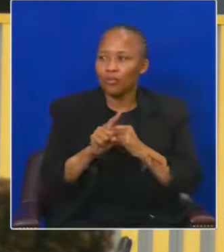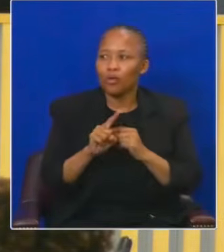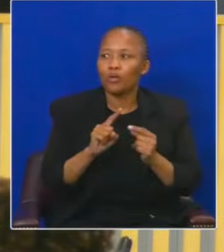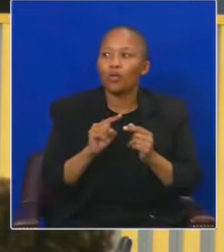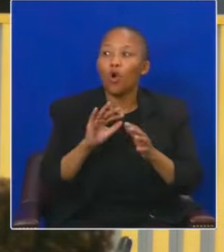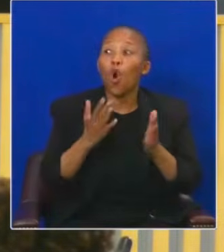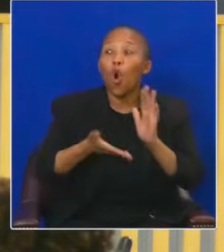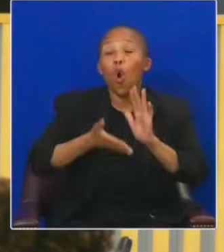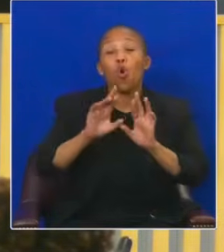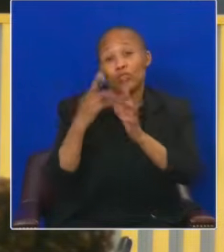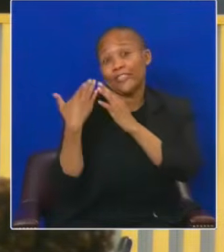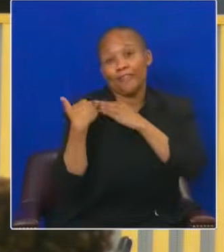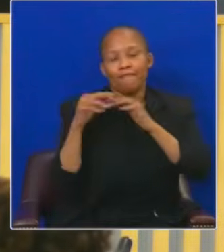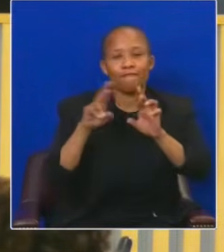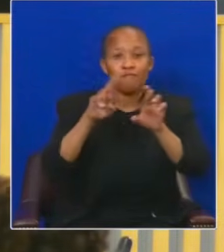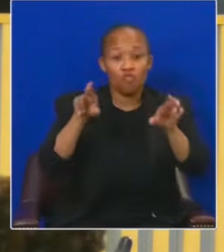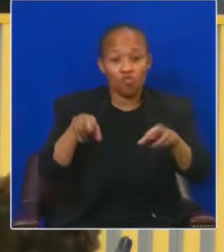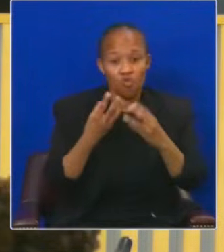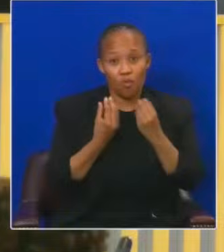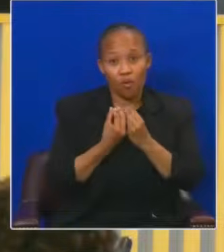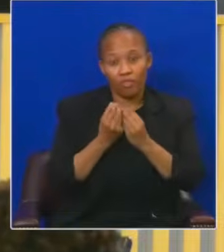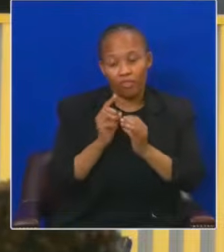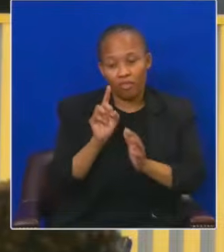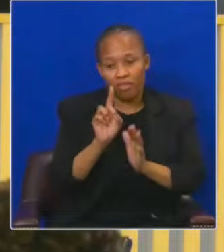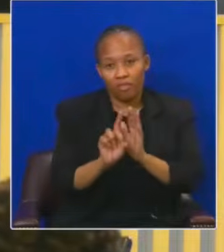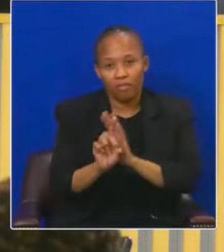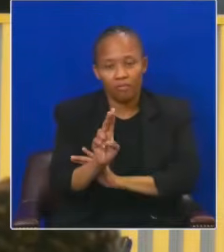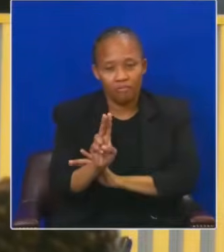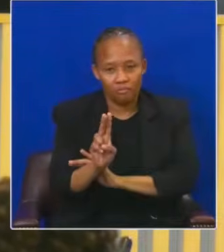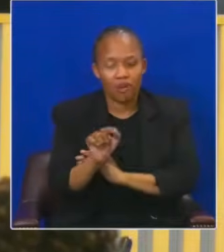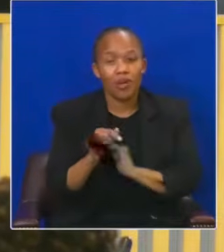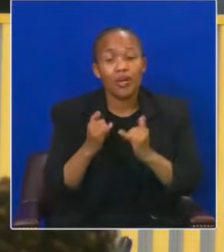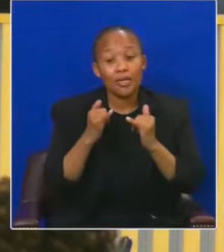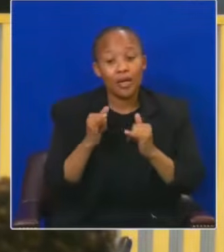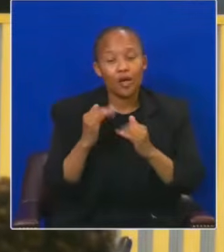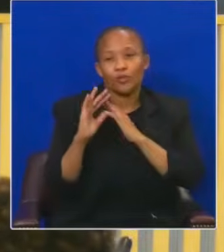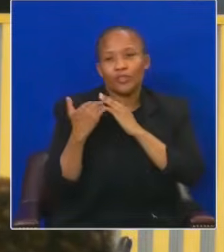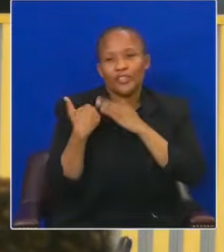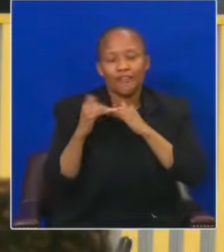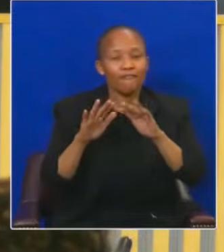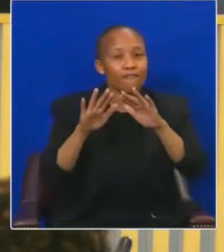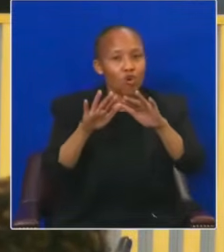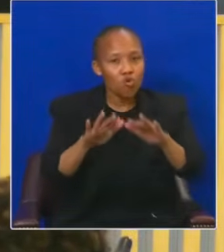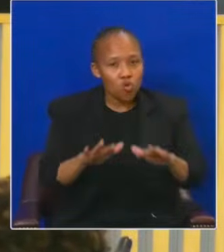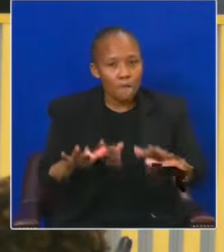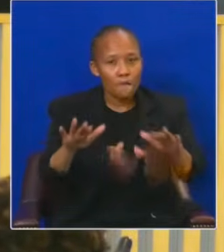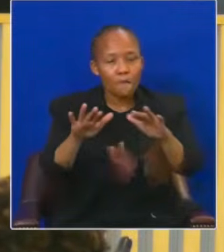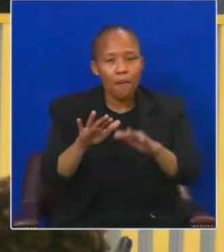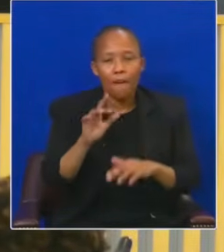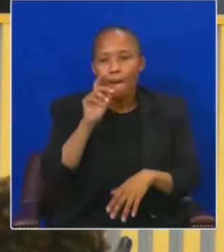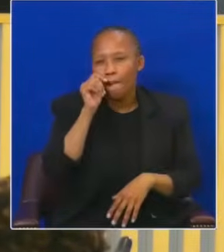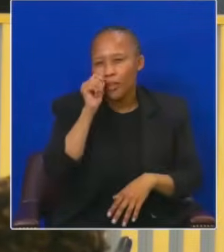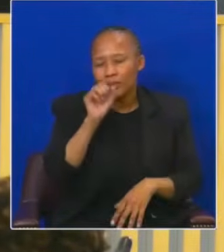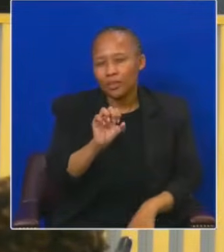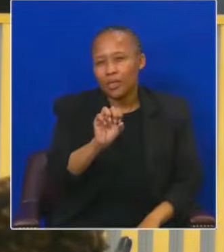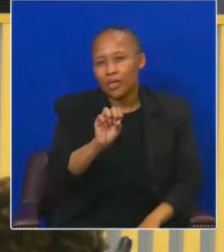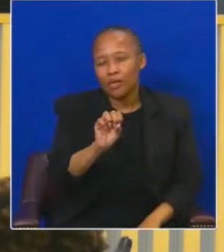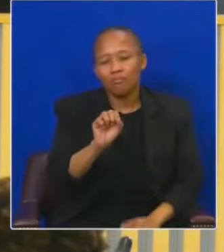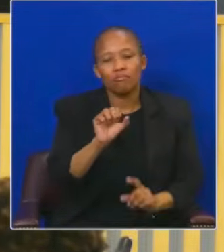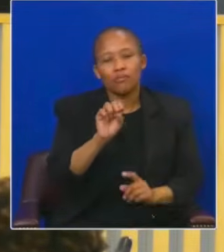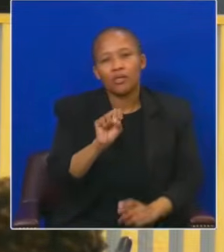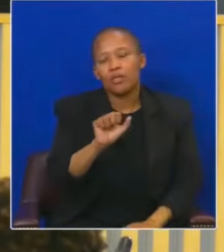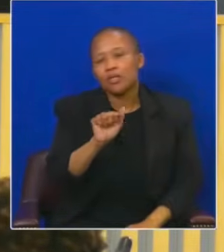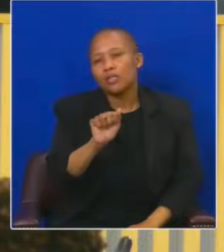Then, at the safe room, indeed, Mr. Sankove was in possession of the bundle of the keys.